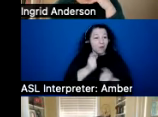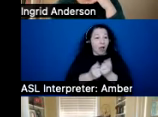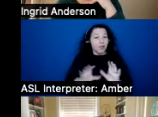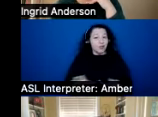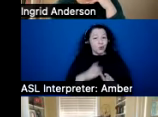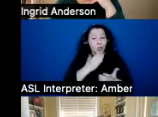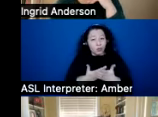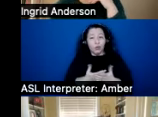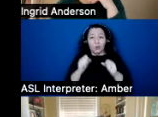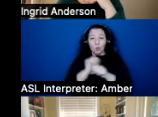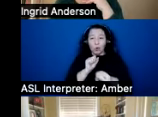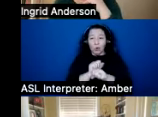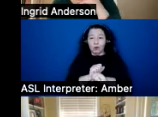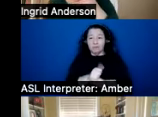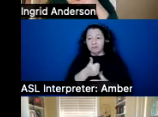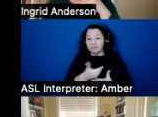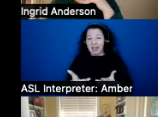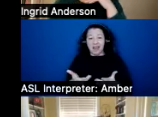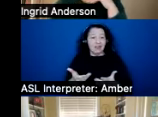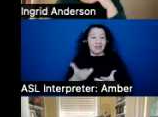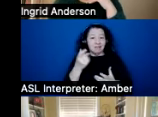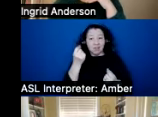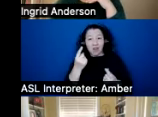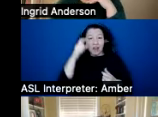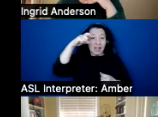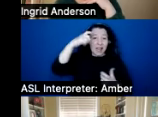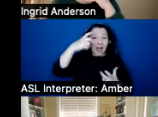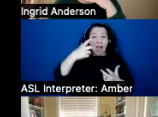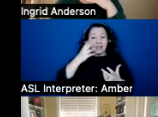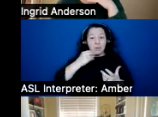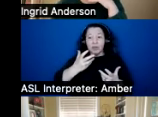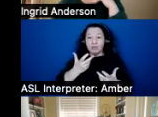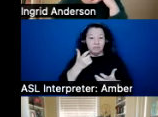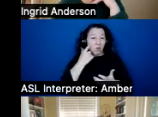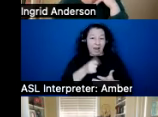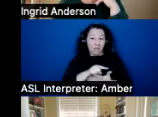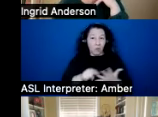anybody have any insight or experience in any of those that you'd like to share?